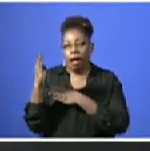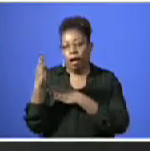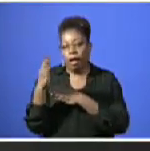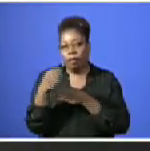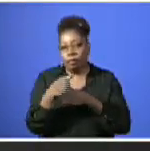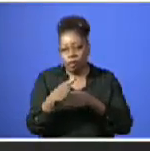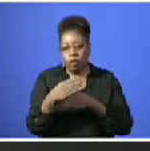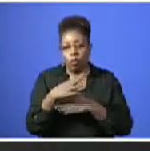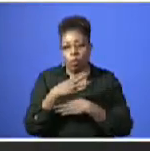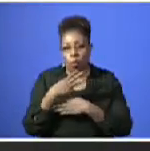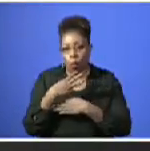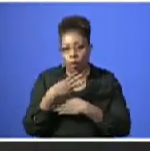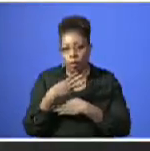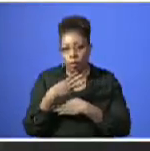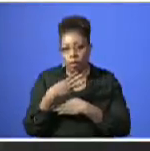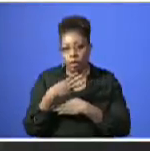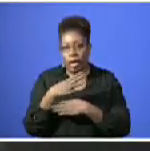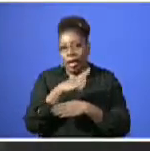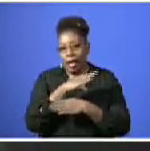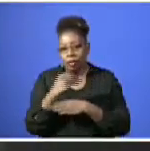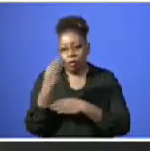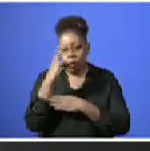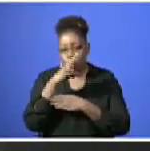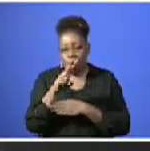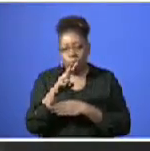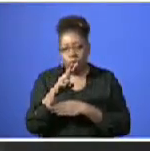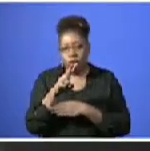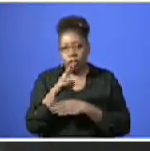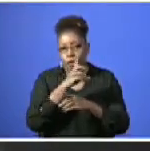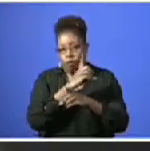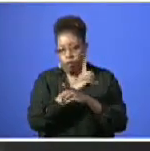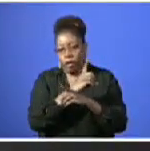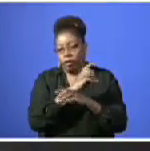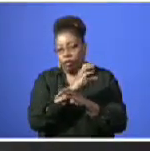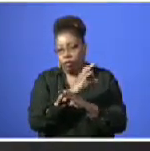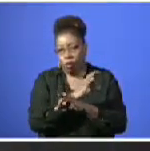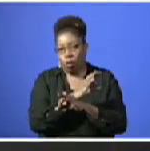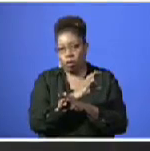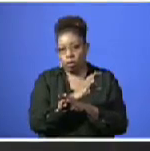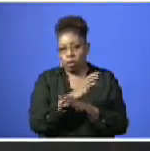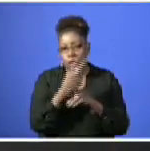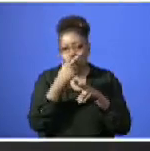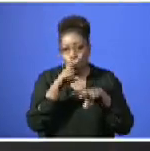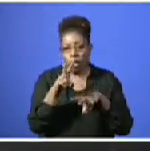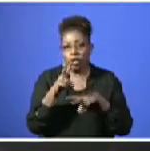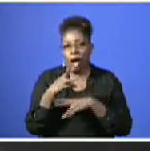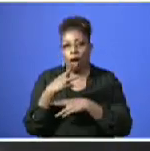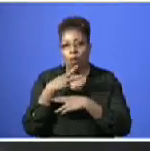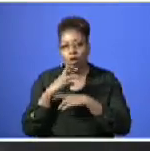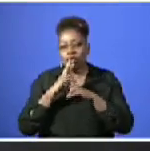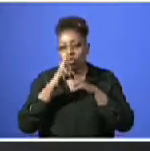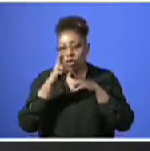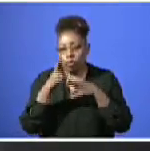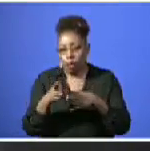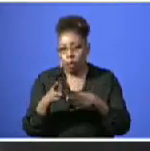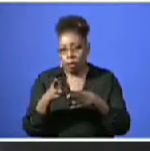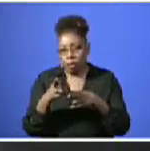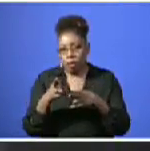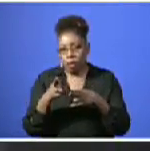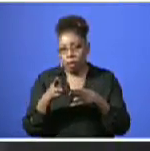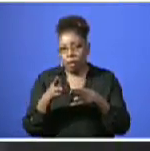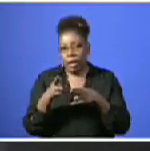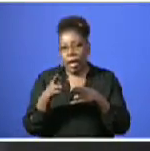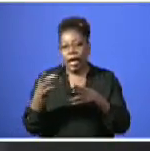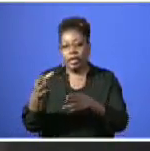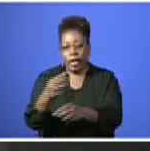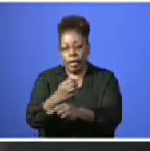our fishers and the Defense Force to monitor our waters, to report, to interdict, to apprehend, to